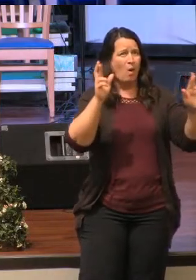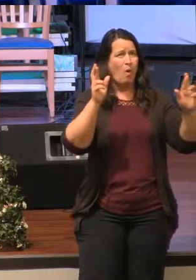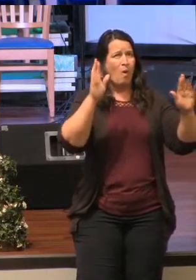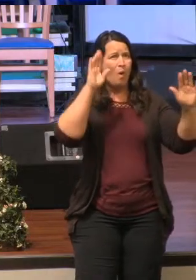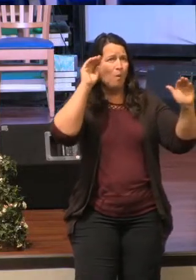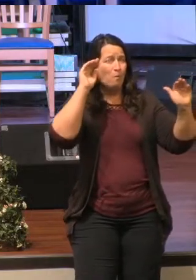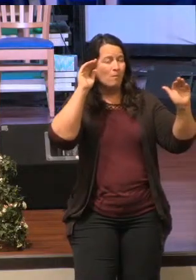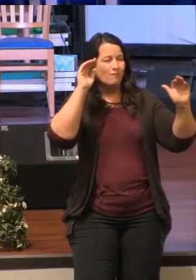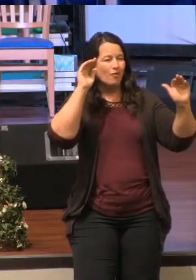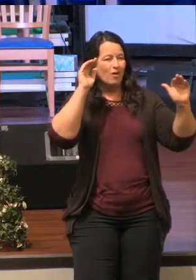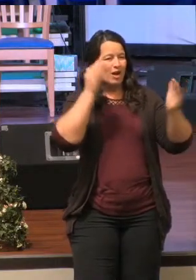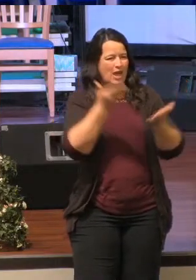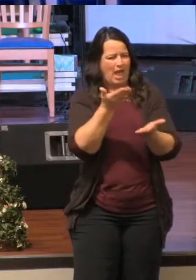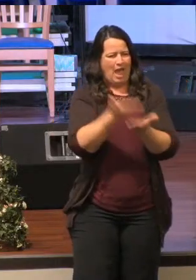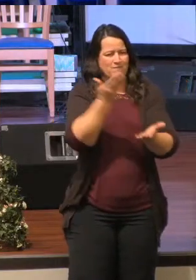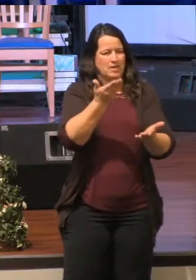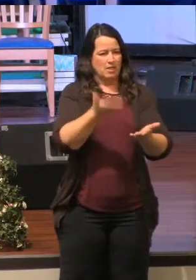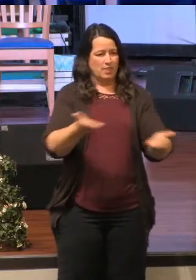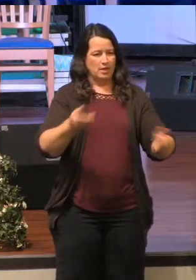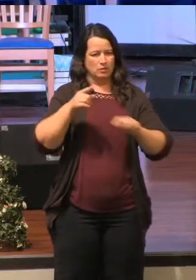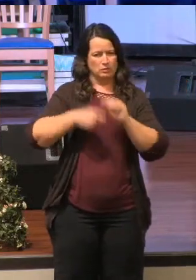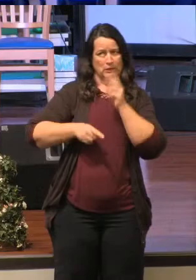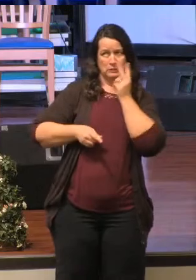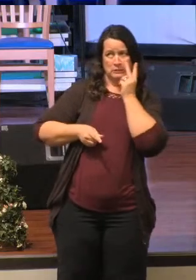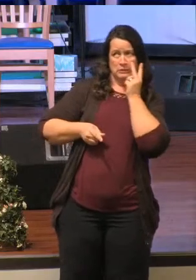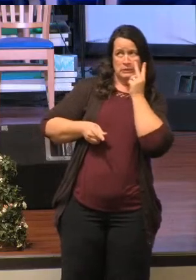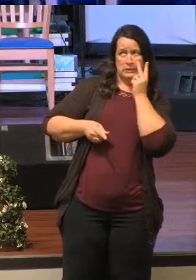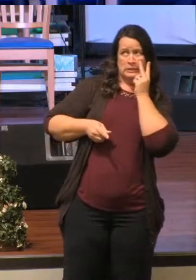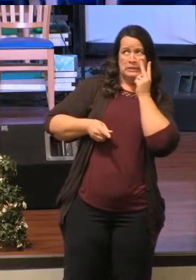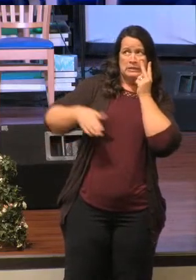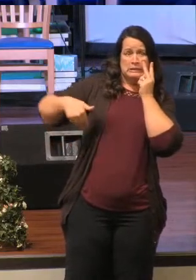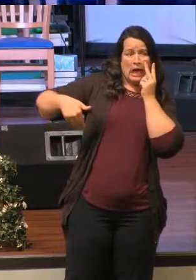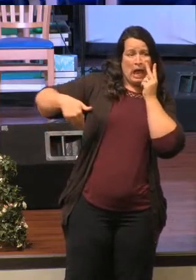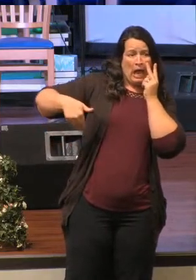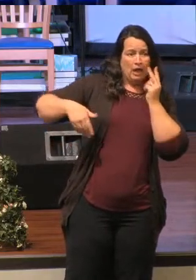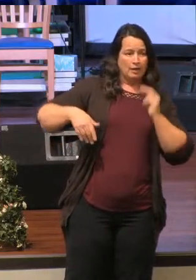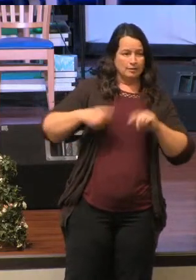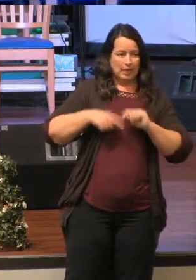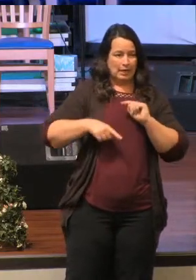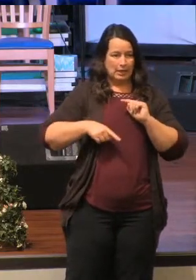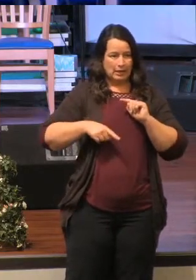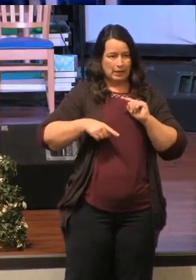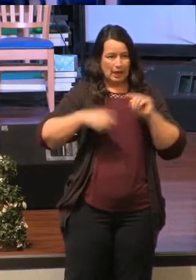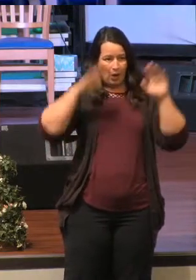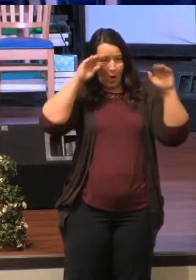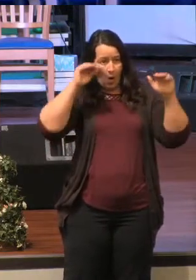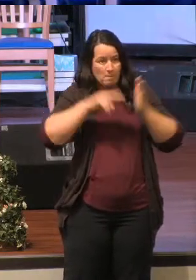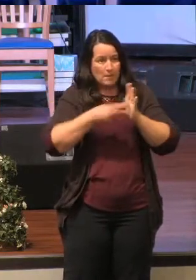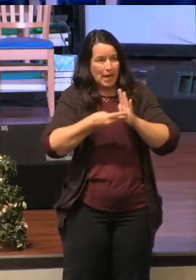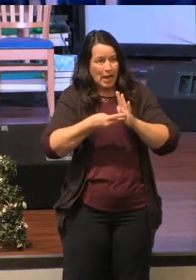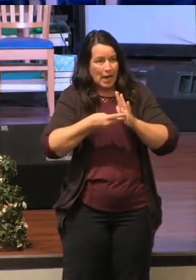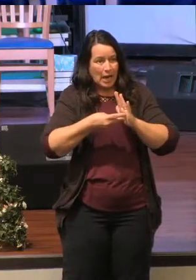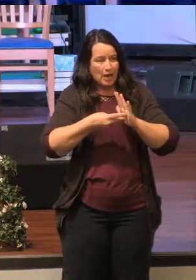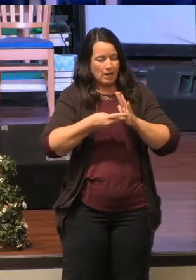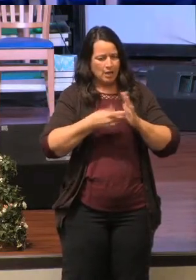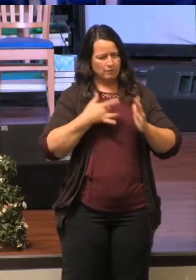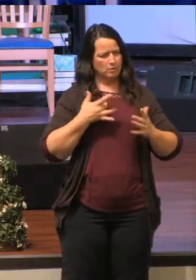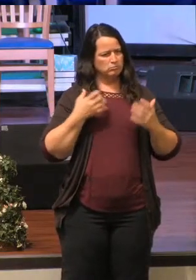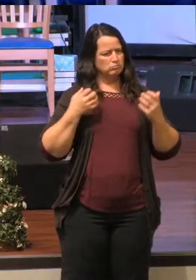what? Evidence of things we don't even see yet. So what does this word hope mean? It means a